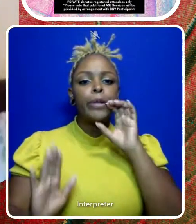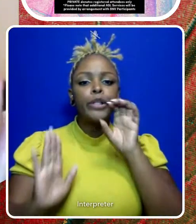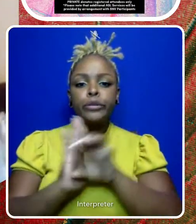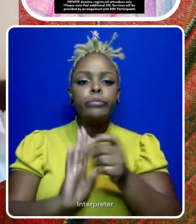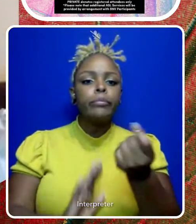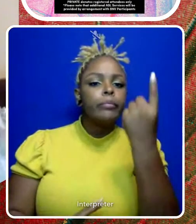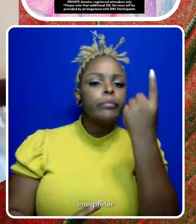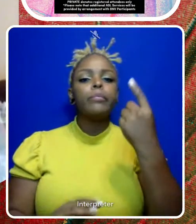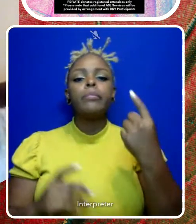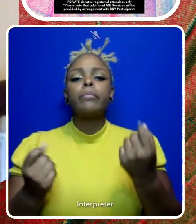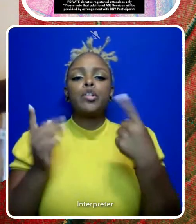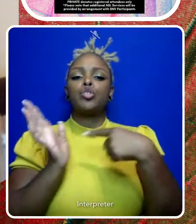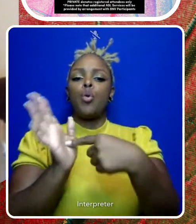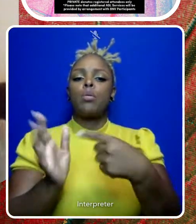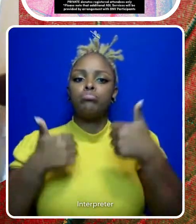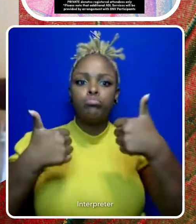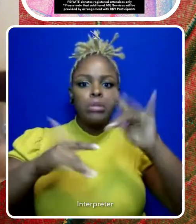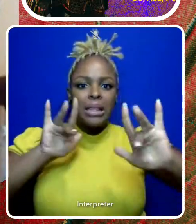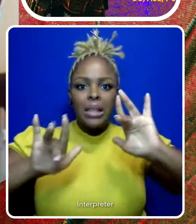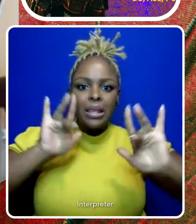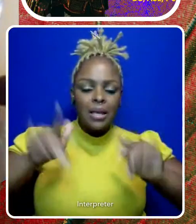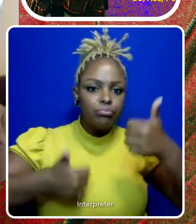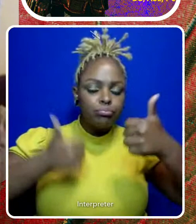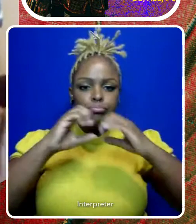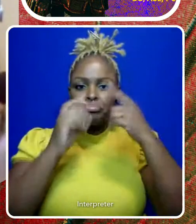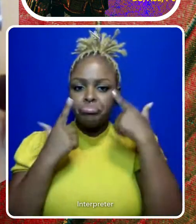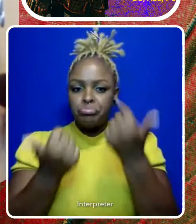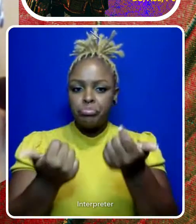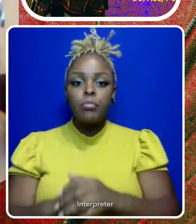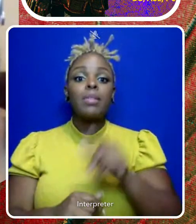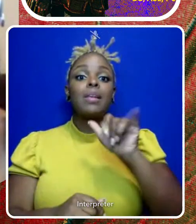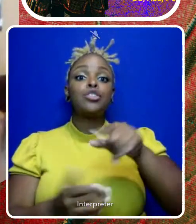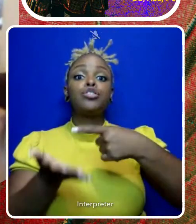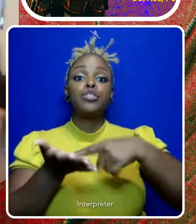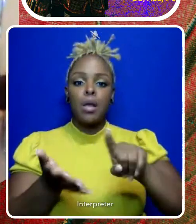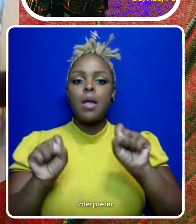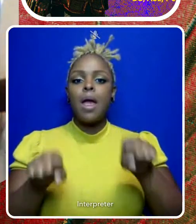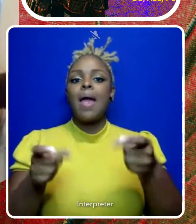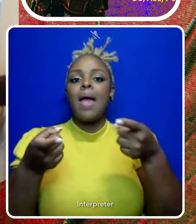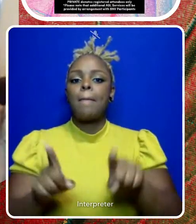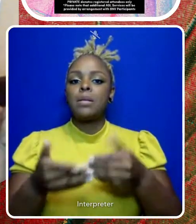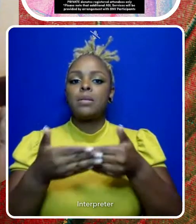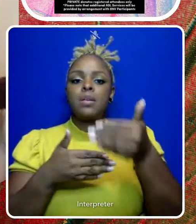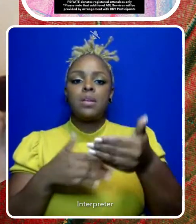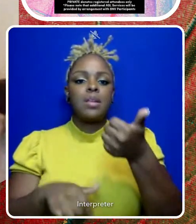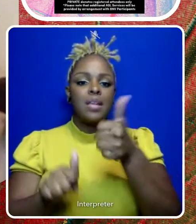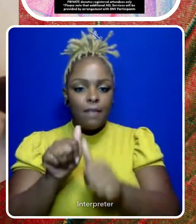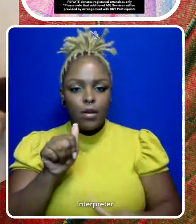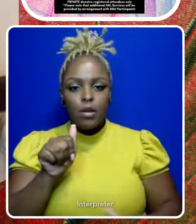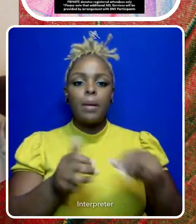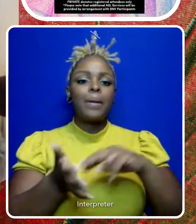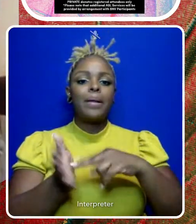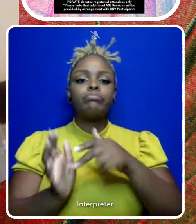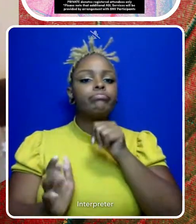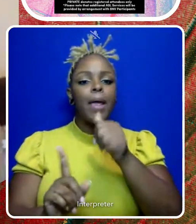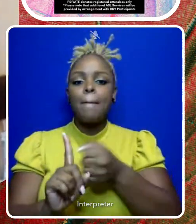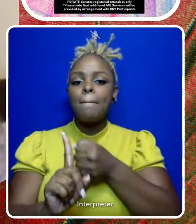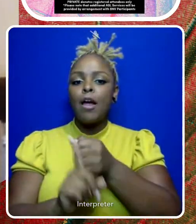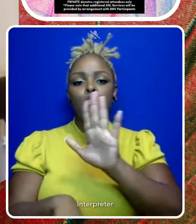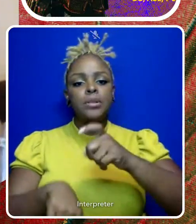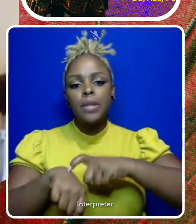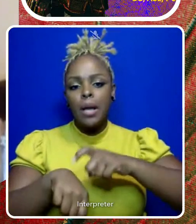this can occur before every single poem is read, and this will not affect time start. 5 judges have been